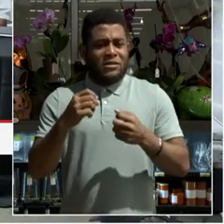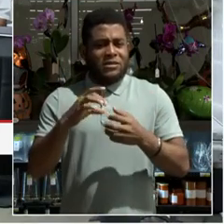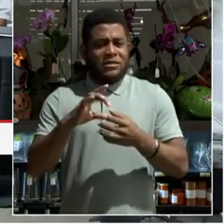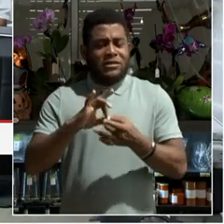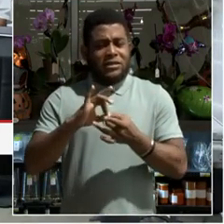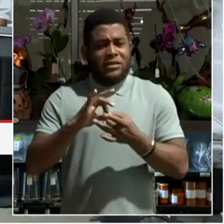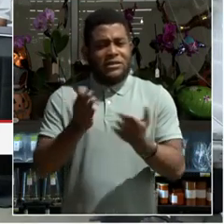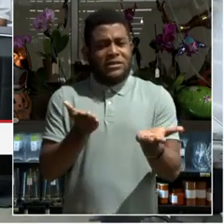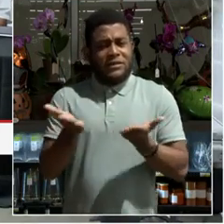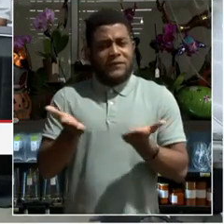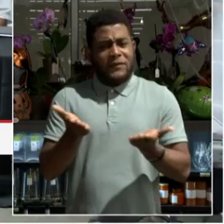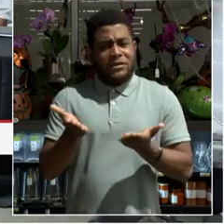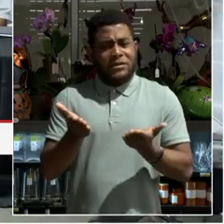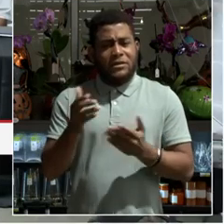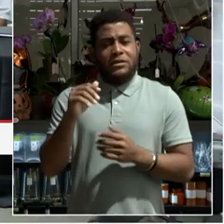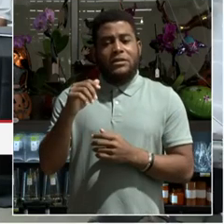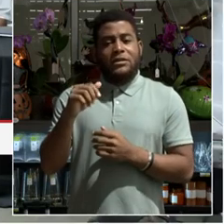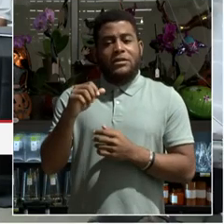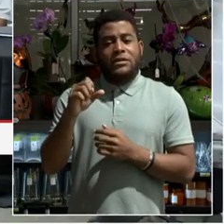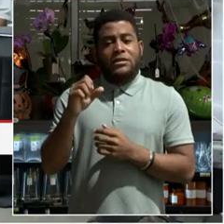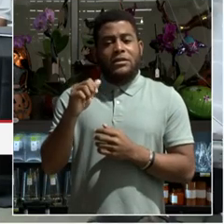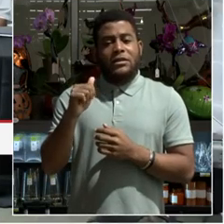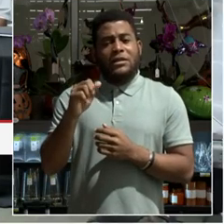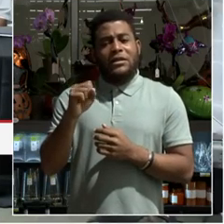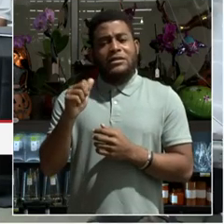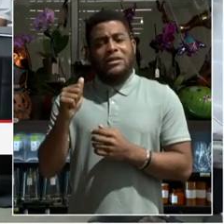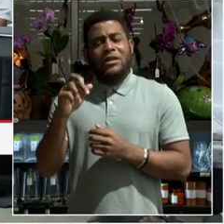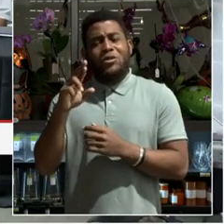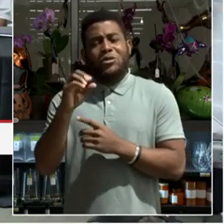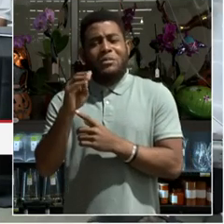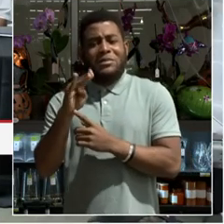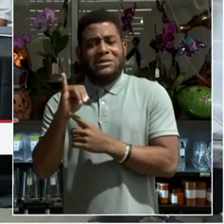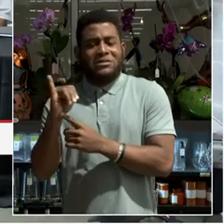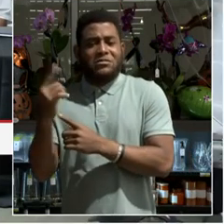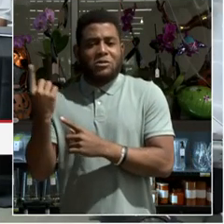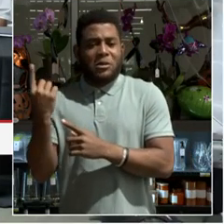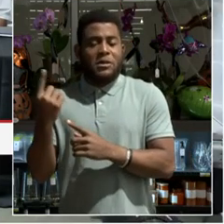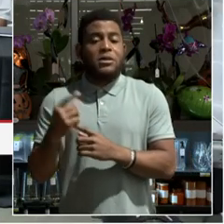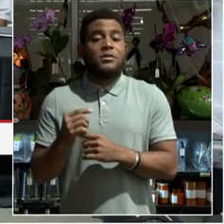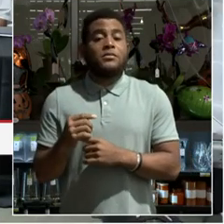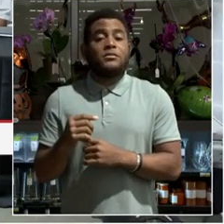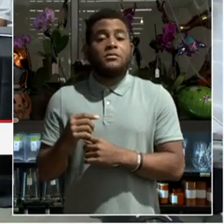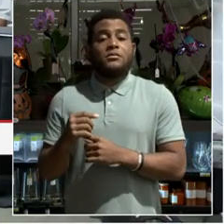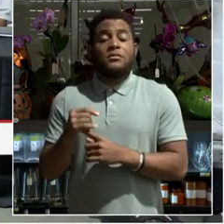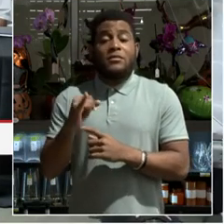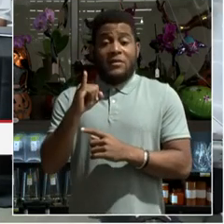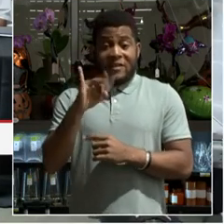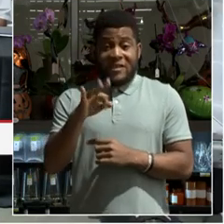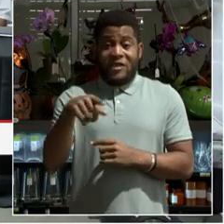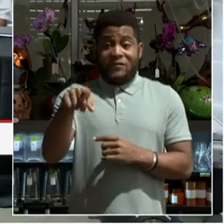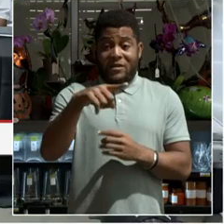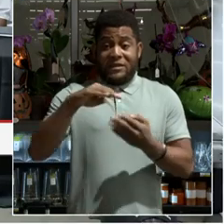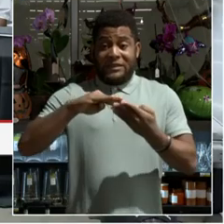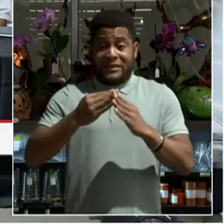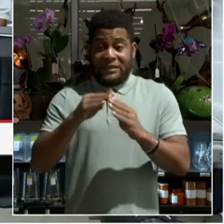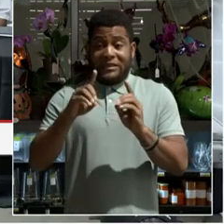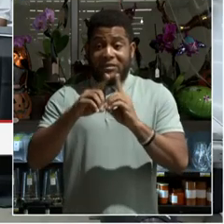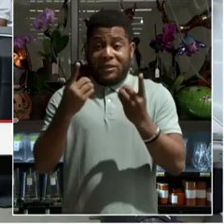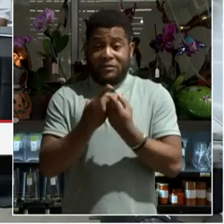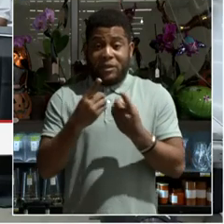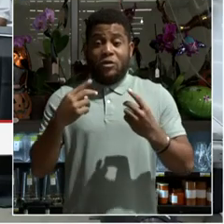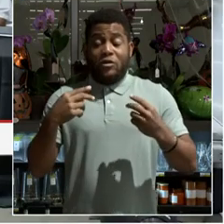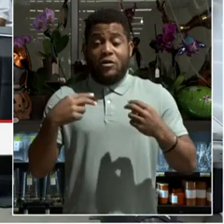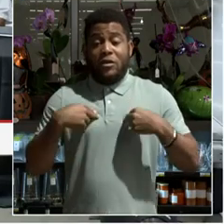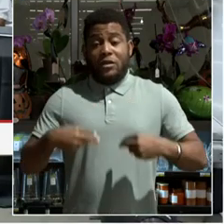Ruby. Many in the community are asking if the city, you, or the Department of Human Services will disclose